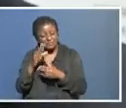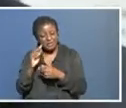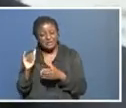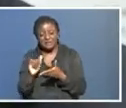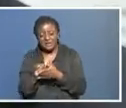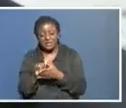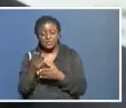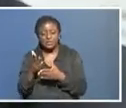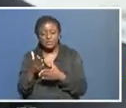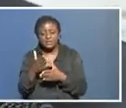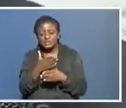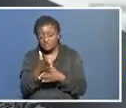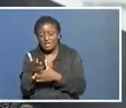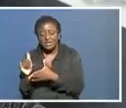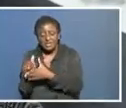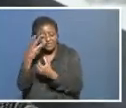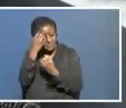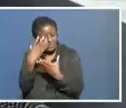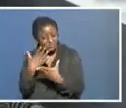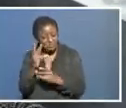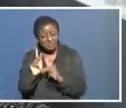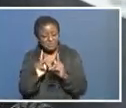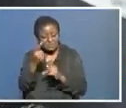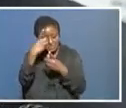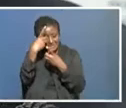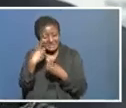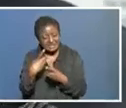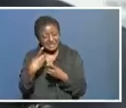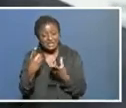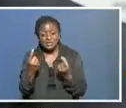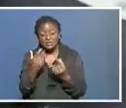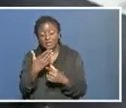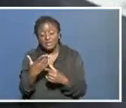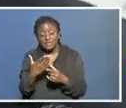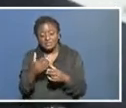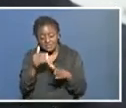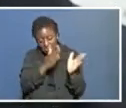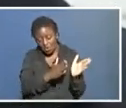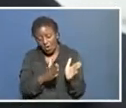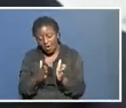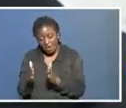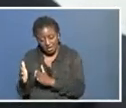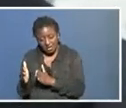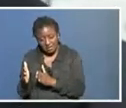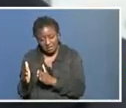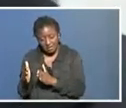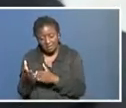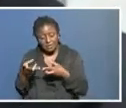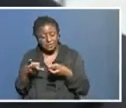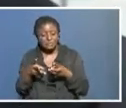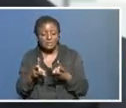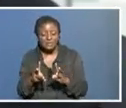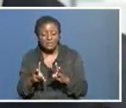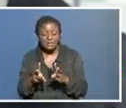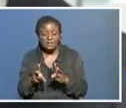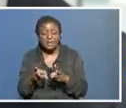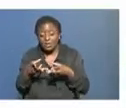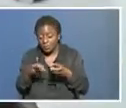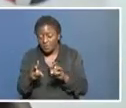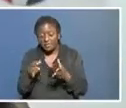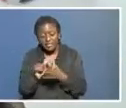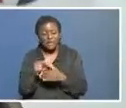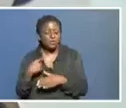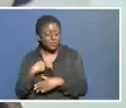people will make the conscientious decisions and do things in an orderly fashion and a fashion that we believe is